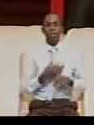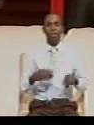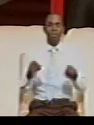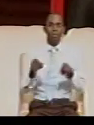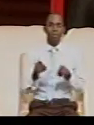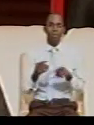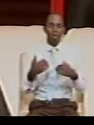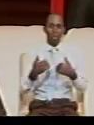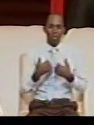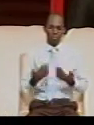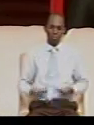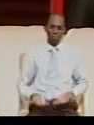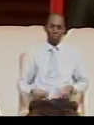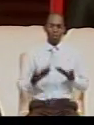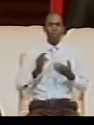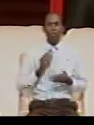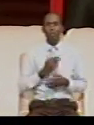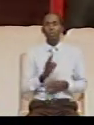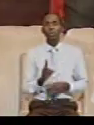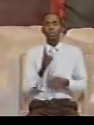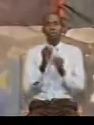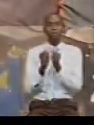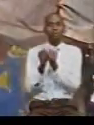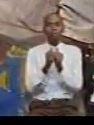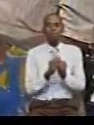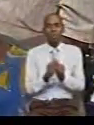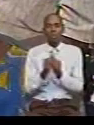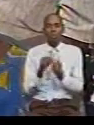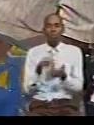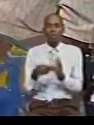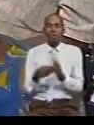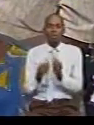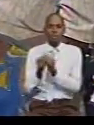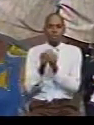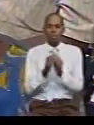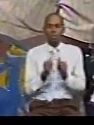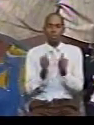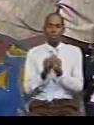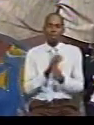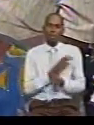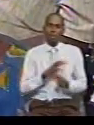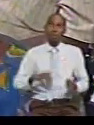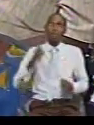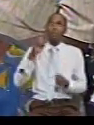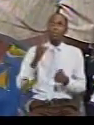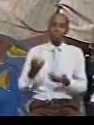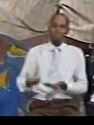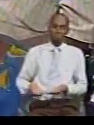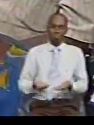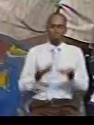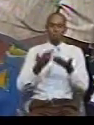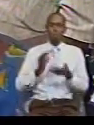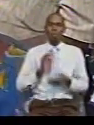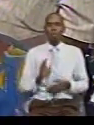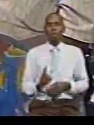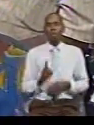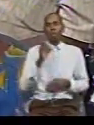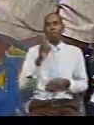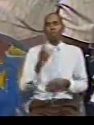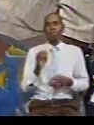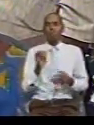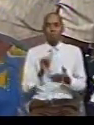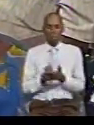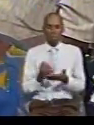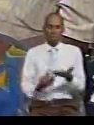up together. That is, together with Christ. He raises us up. Resurrection power